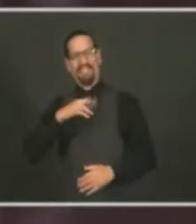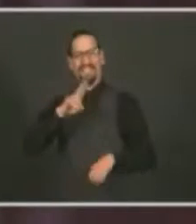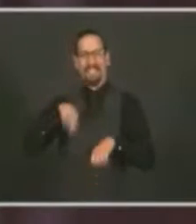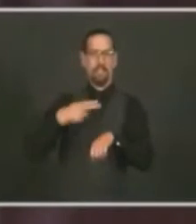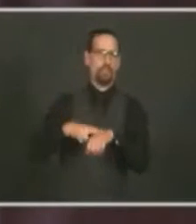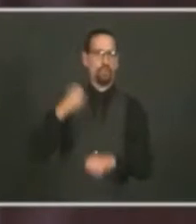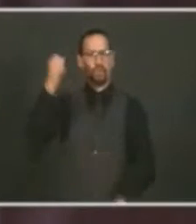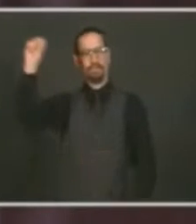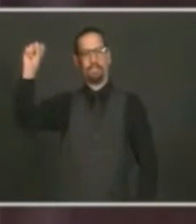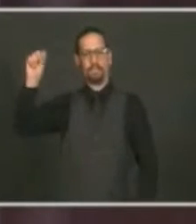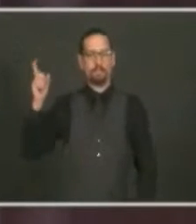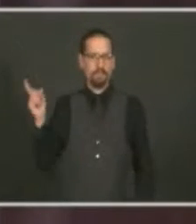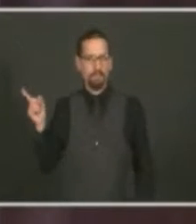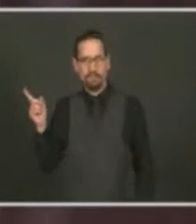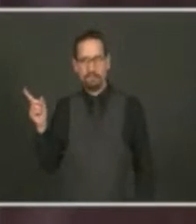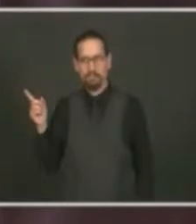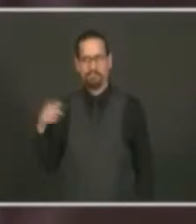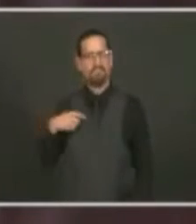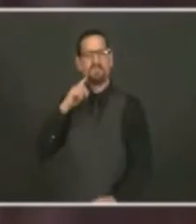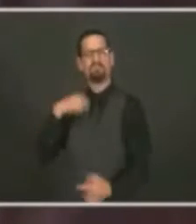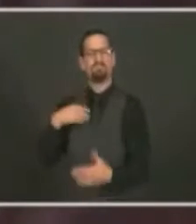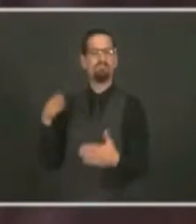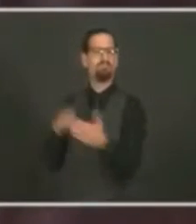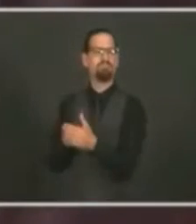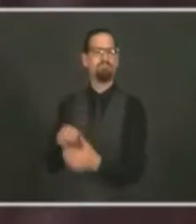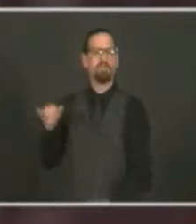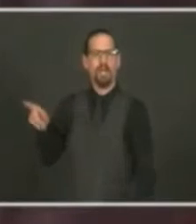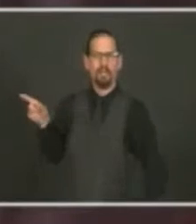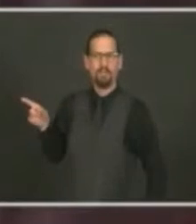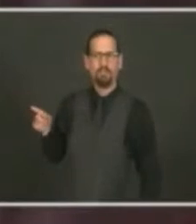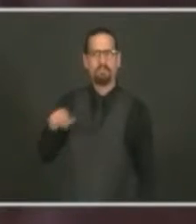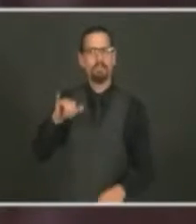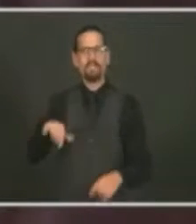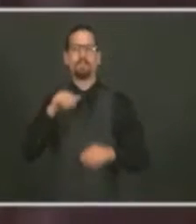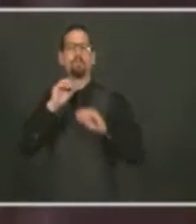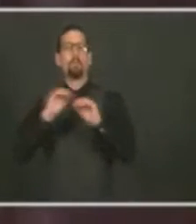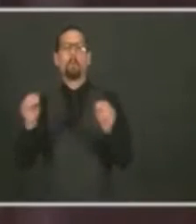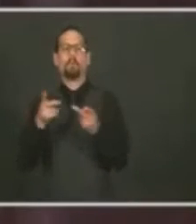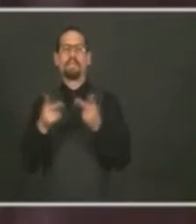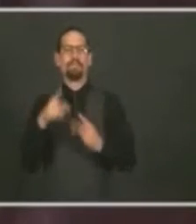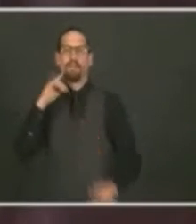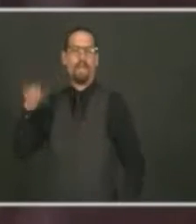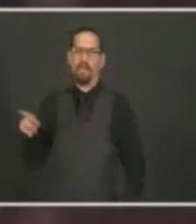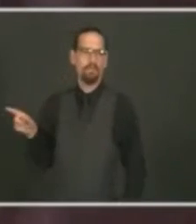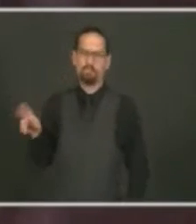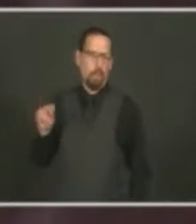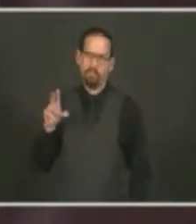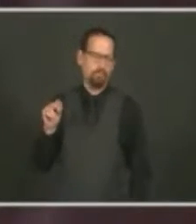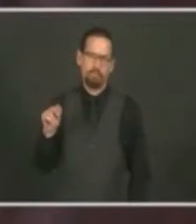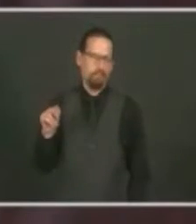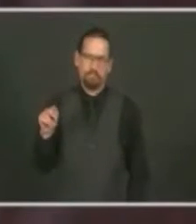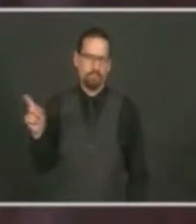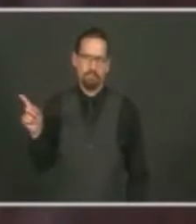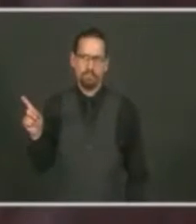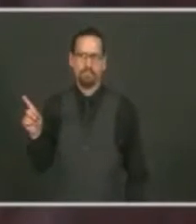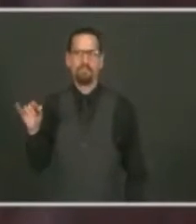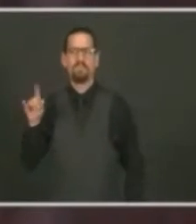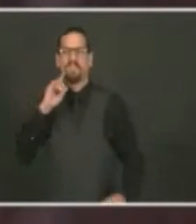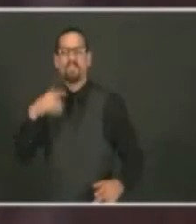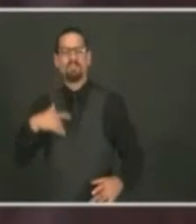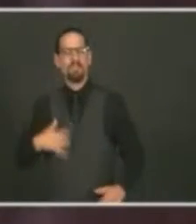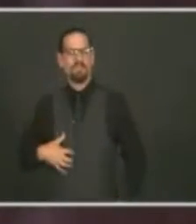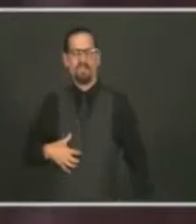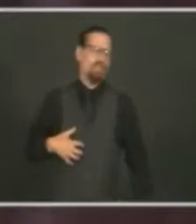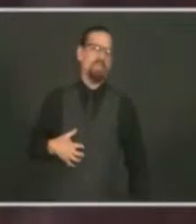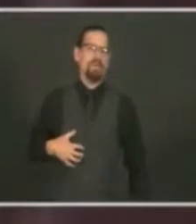condemn them in the strongest possible terms. There's no place for it, period. And to say it's deeply disturbing that he would do that is